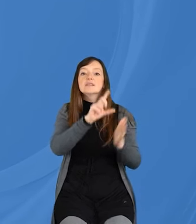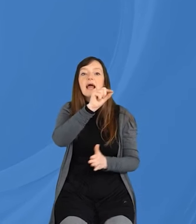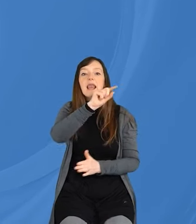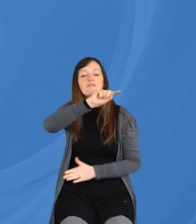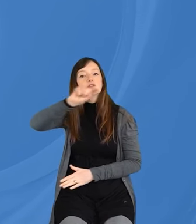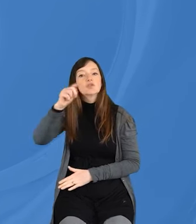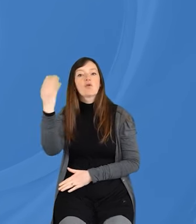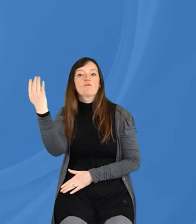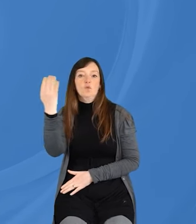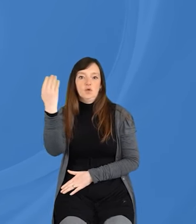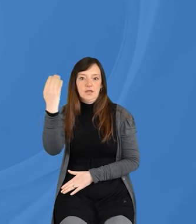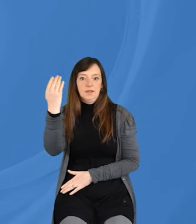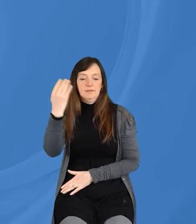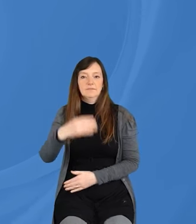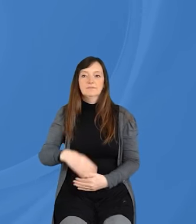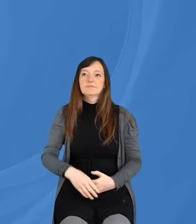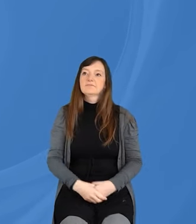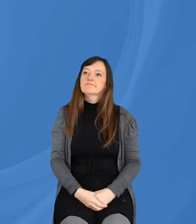2:11-14.